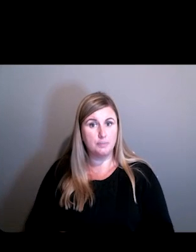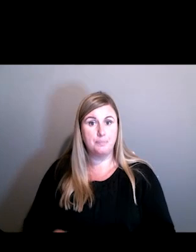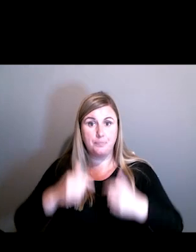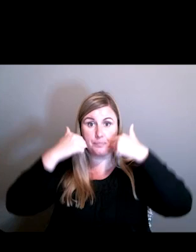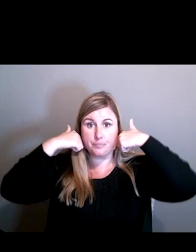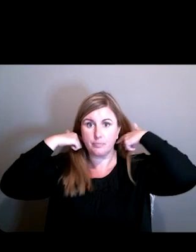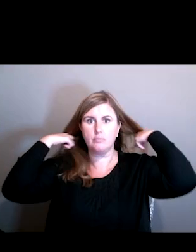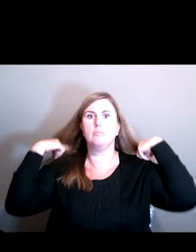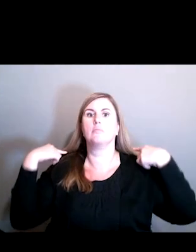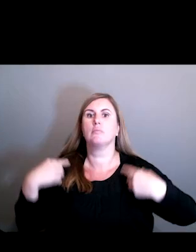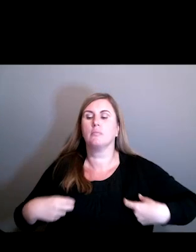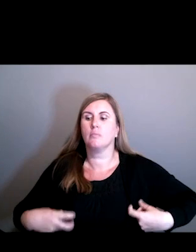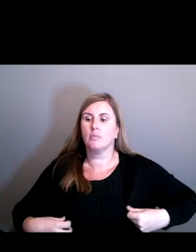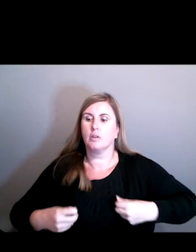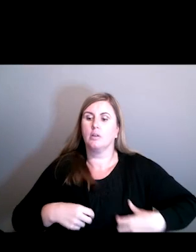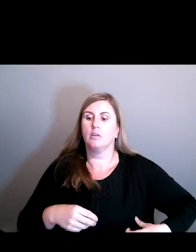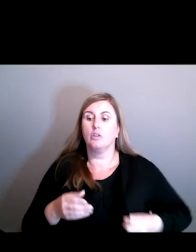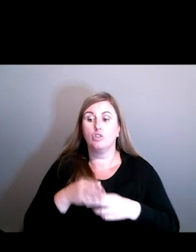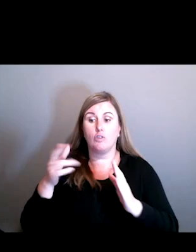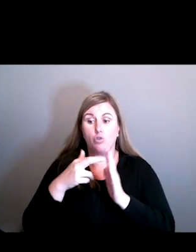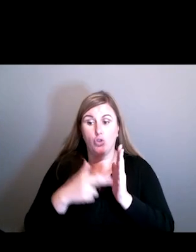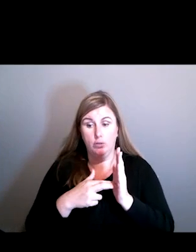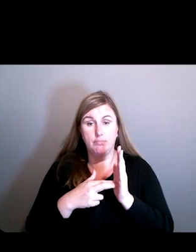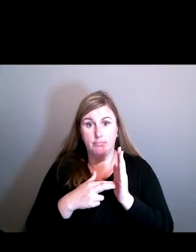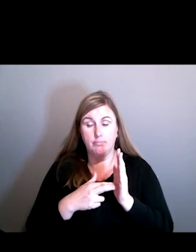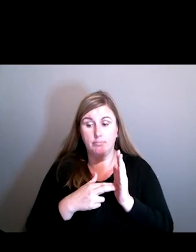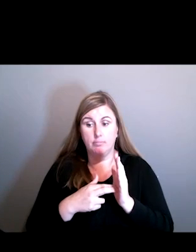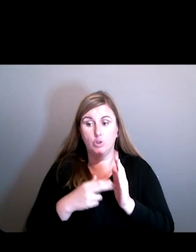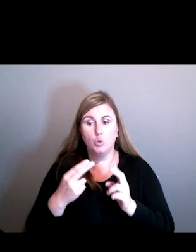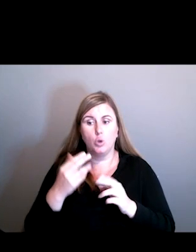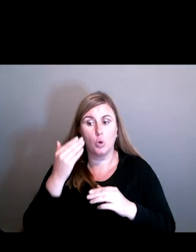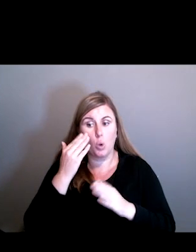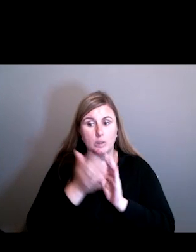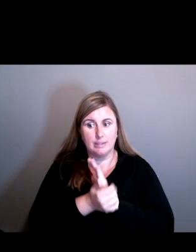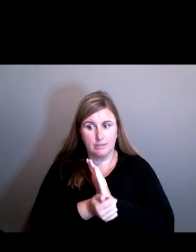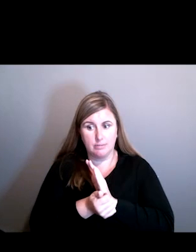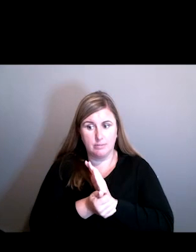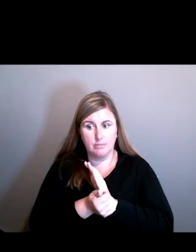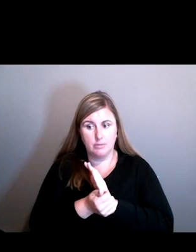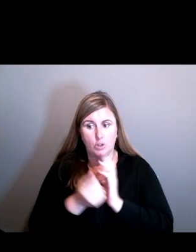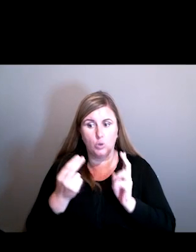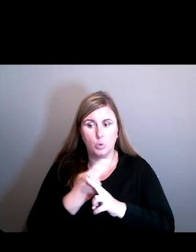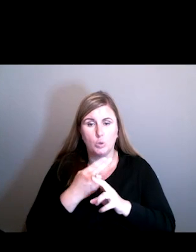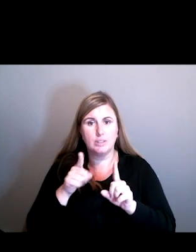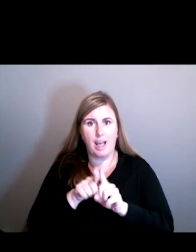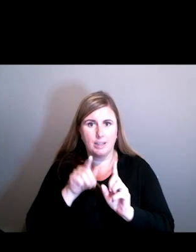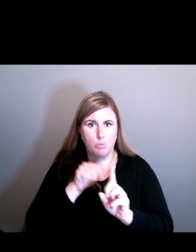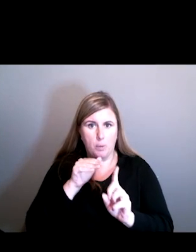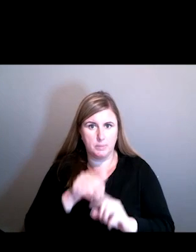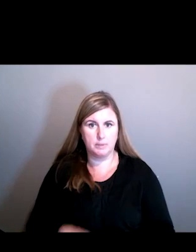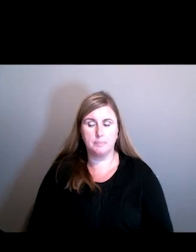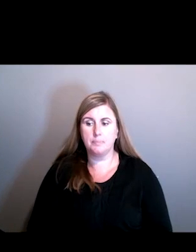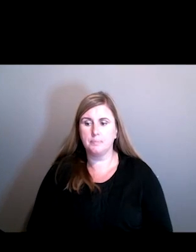at what you're teaching. Okay, so general rule is that known